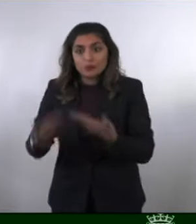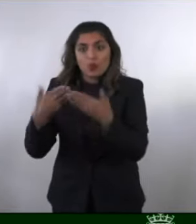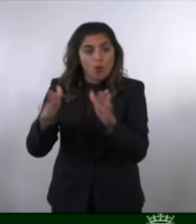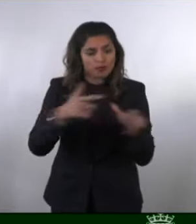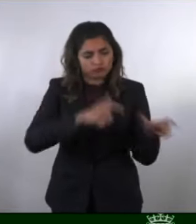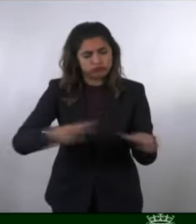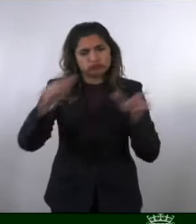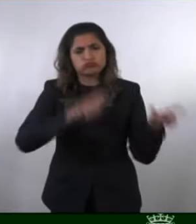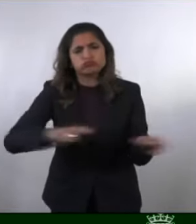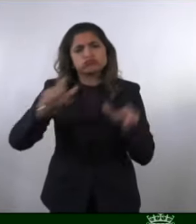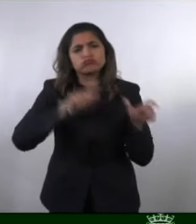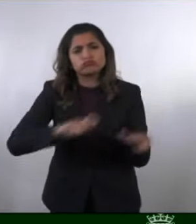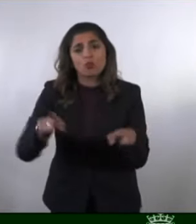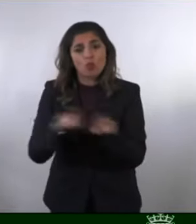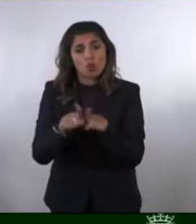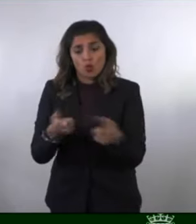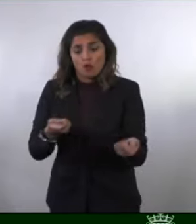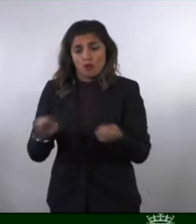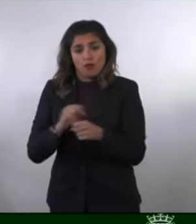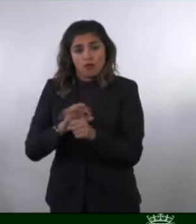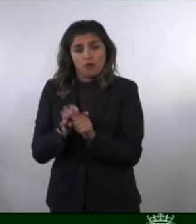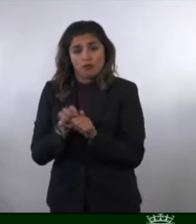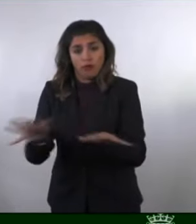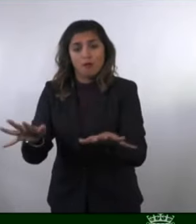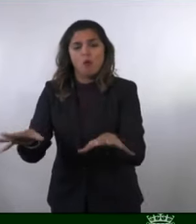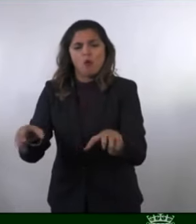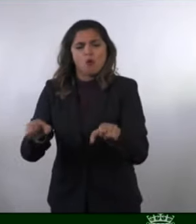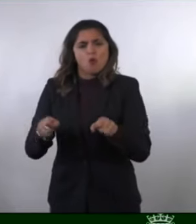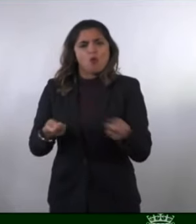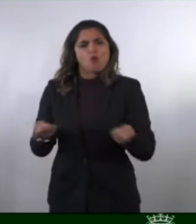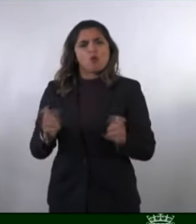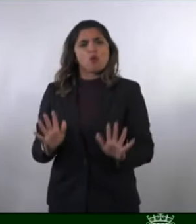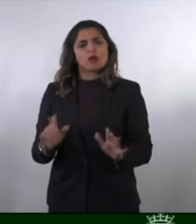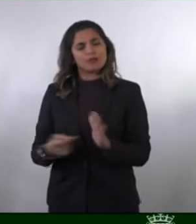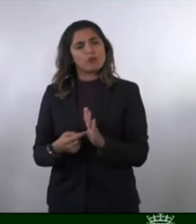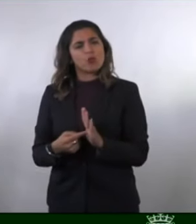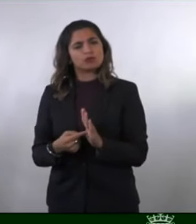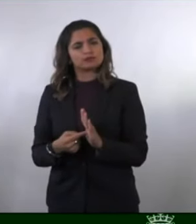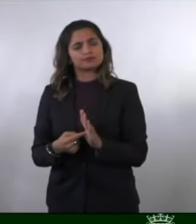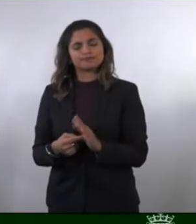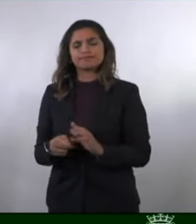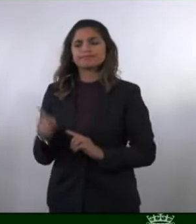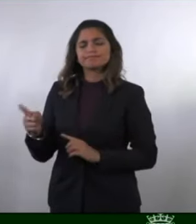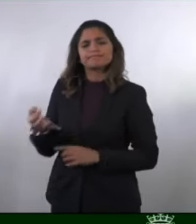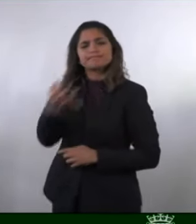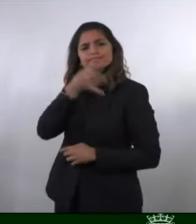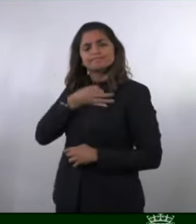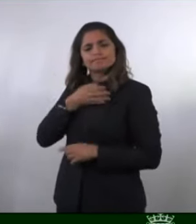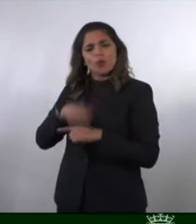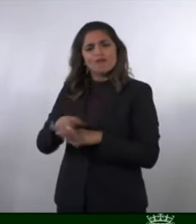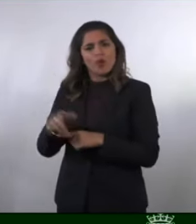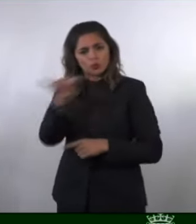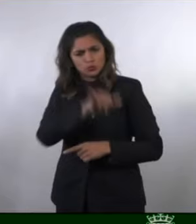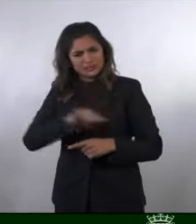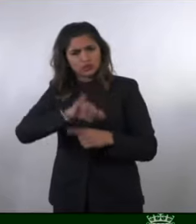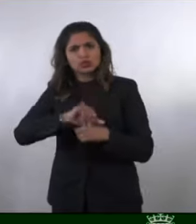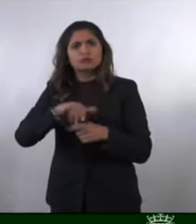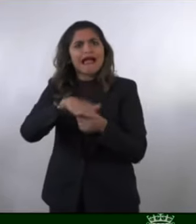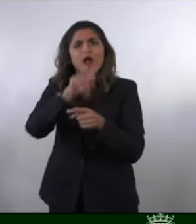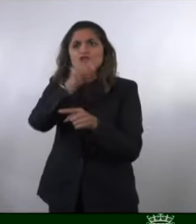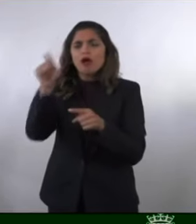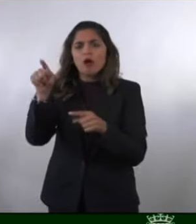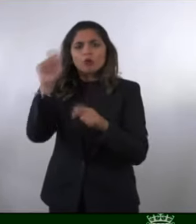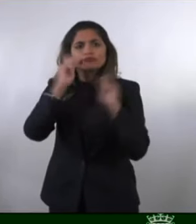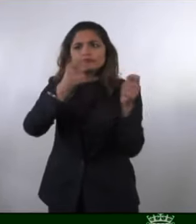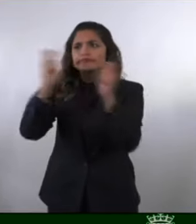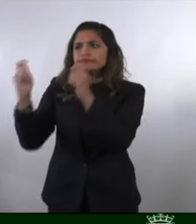the virus. He asked when we'll make the announcement about who goes into which tier. As I said to him earlier on, and I said in